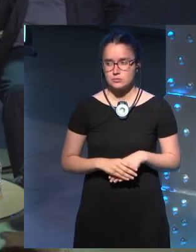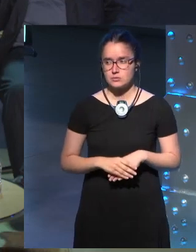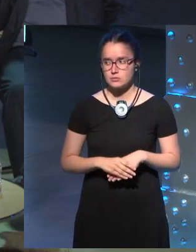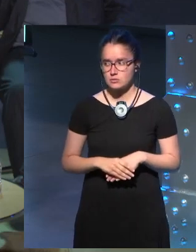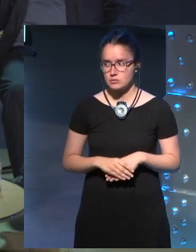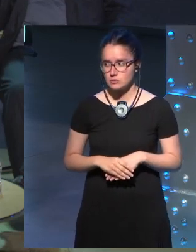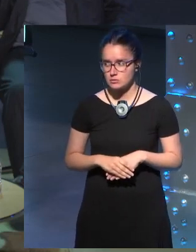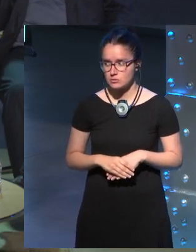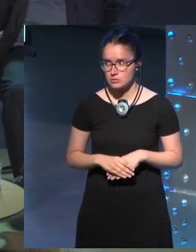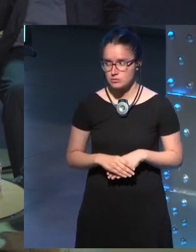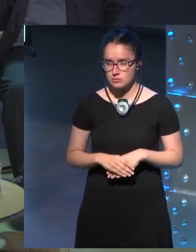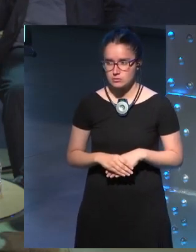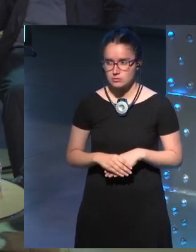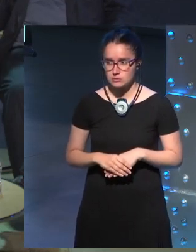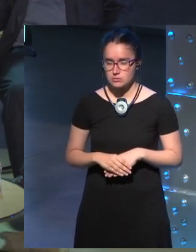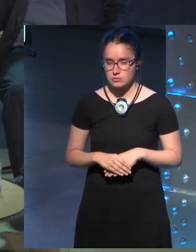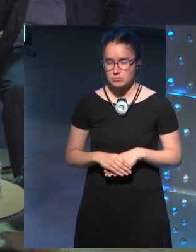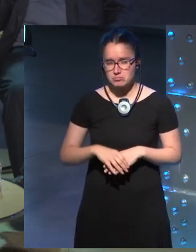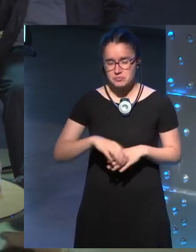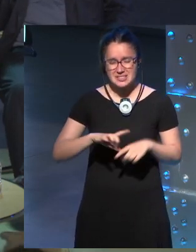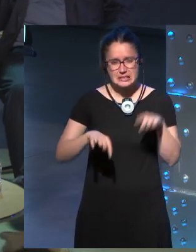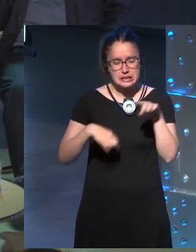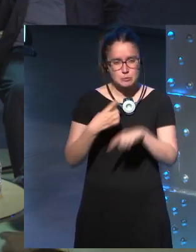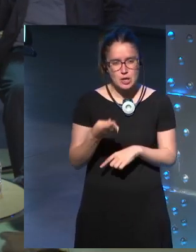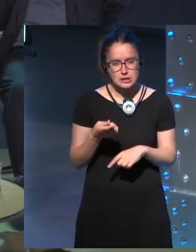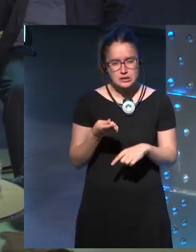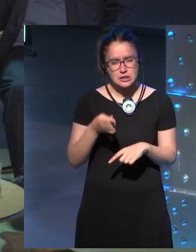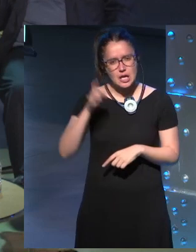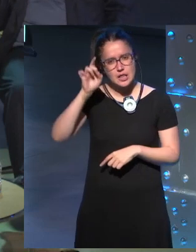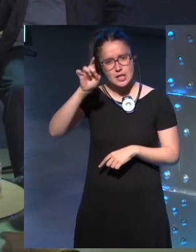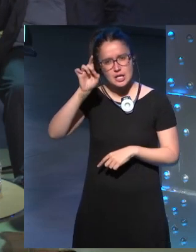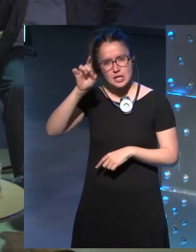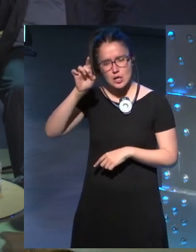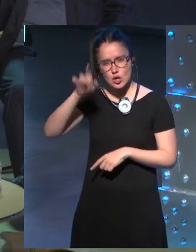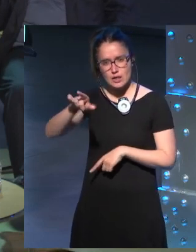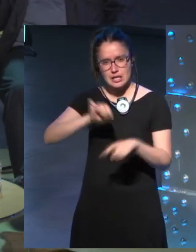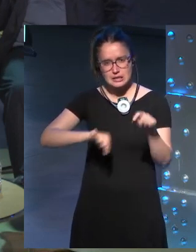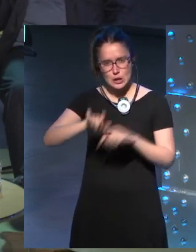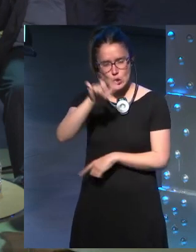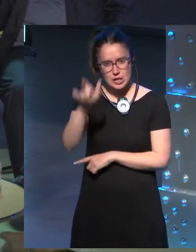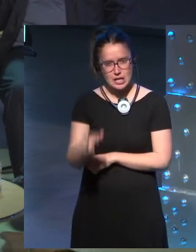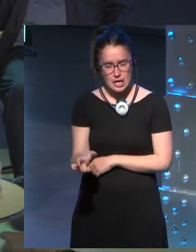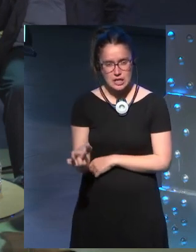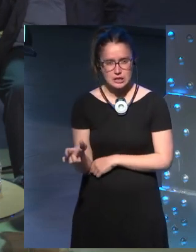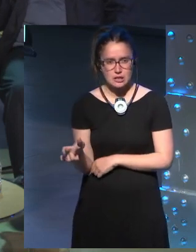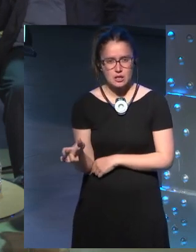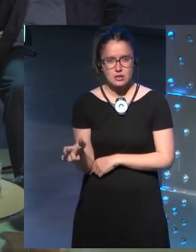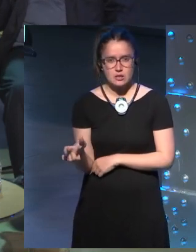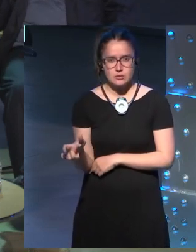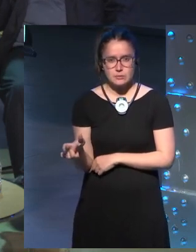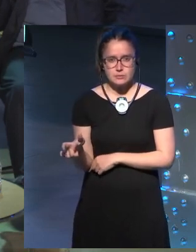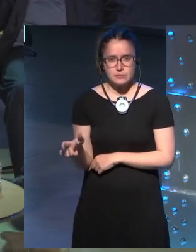After he coached the Italian team and that didn't work out World Cup '94